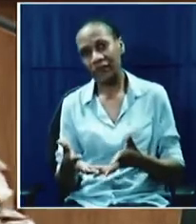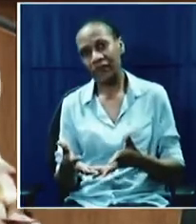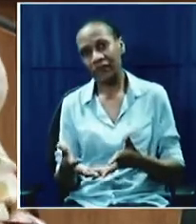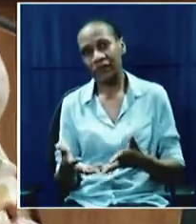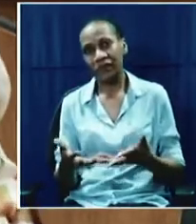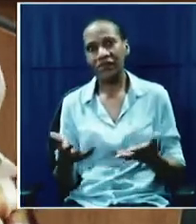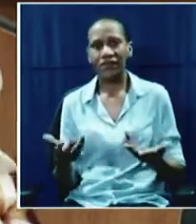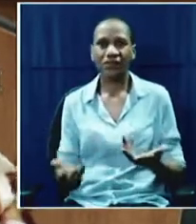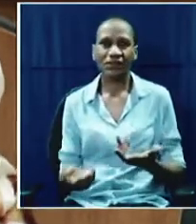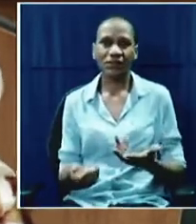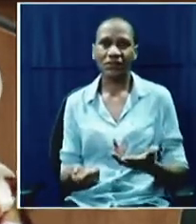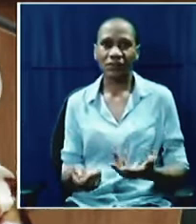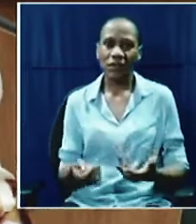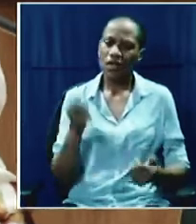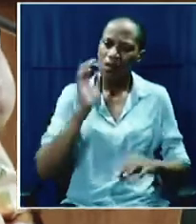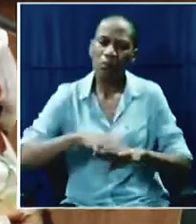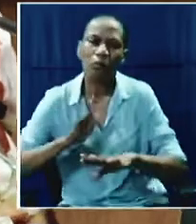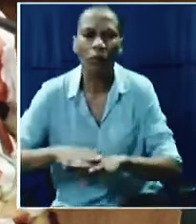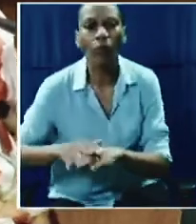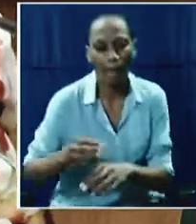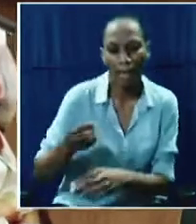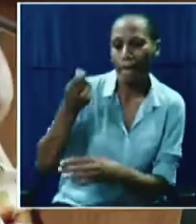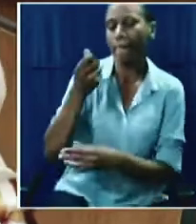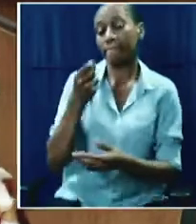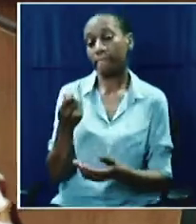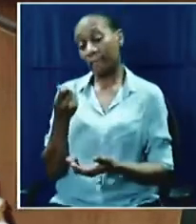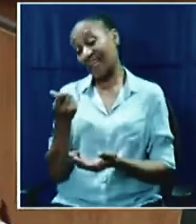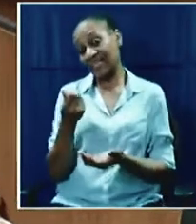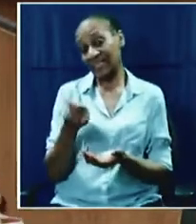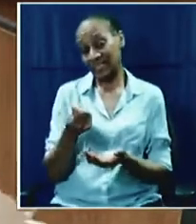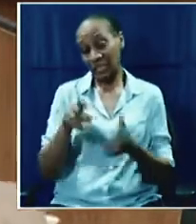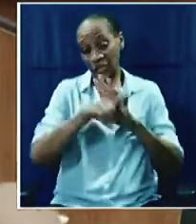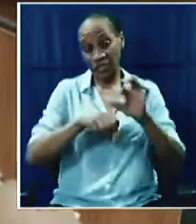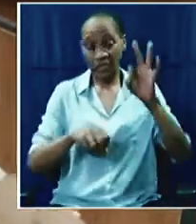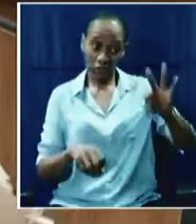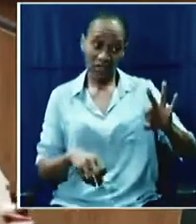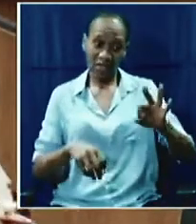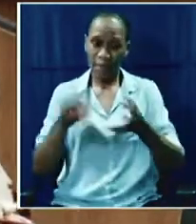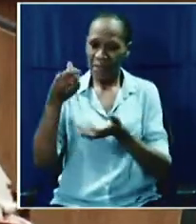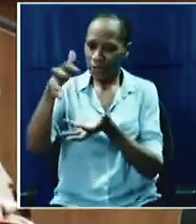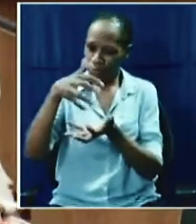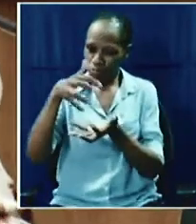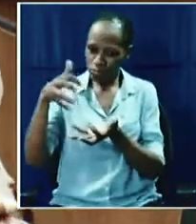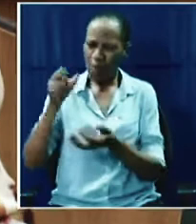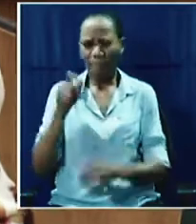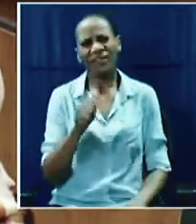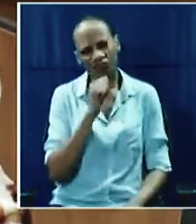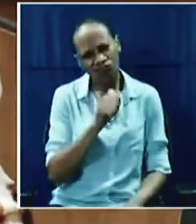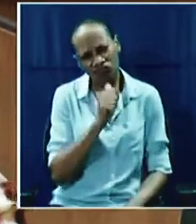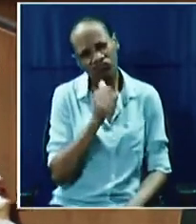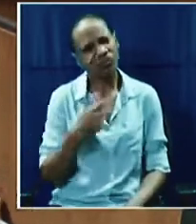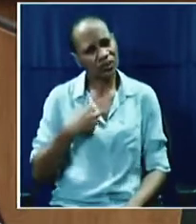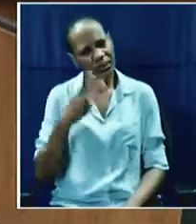And despite the investments that we are making in all these three districts, we can see that we can